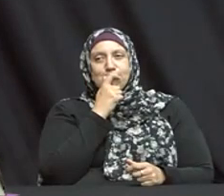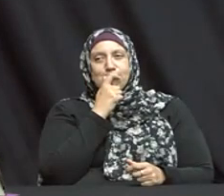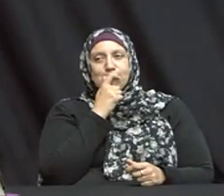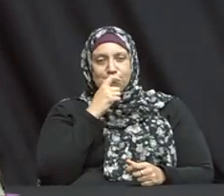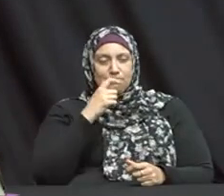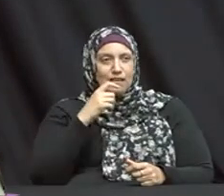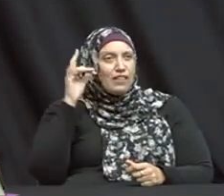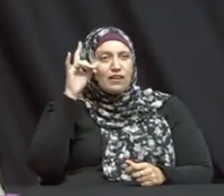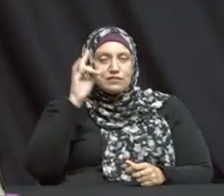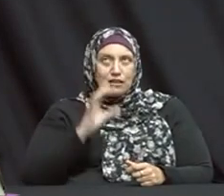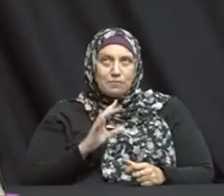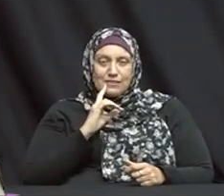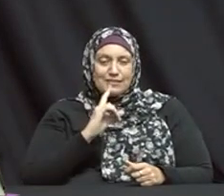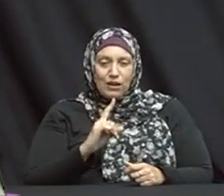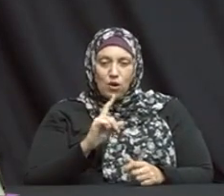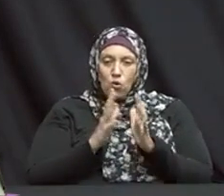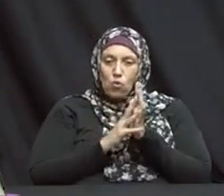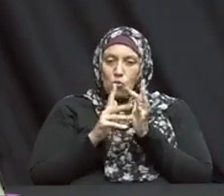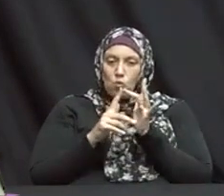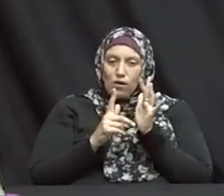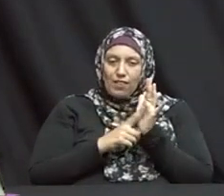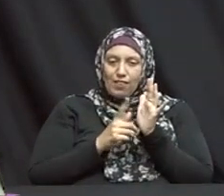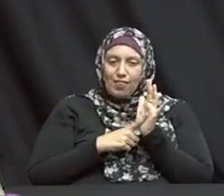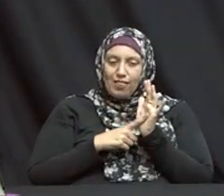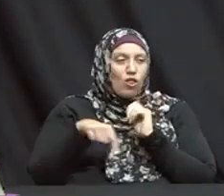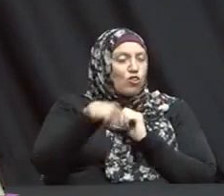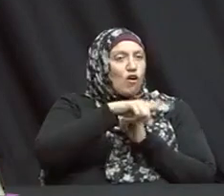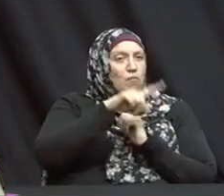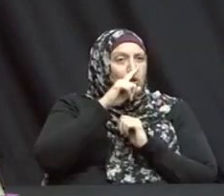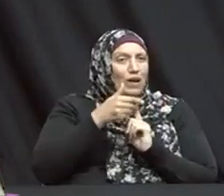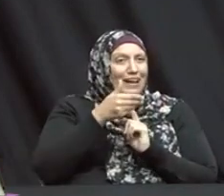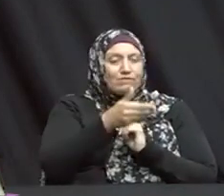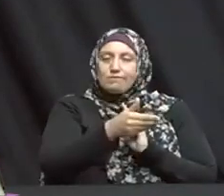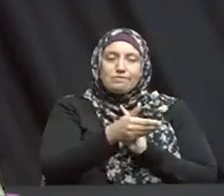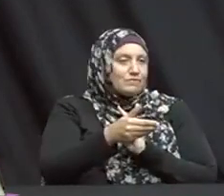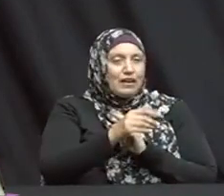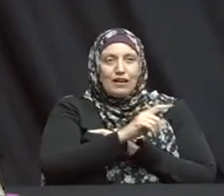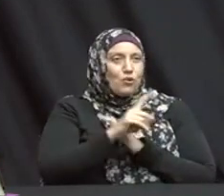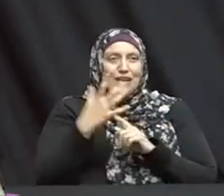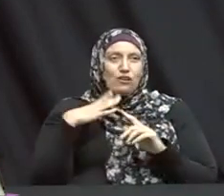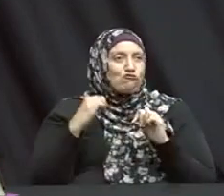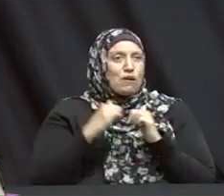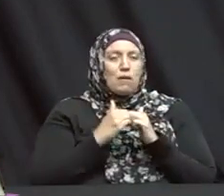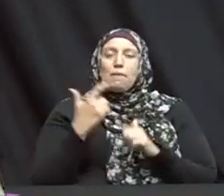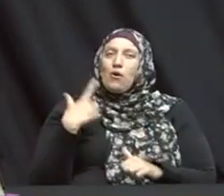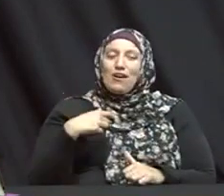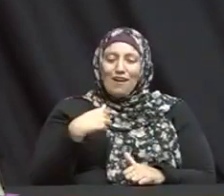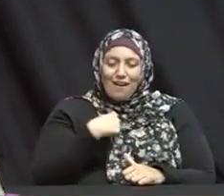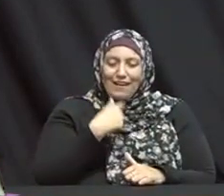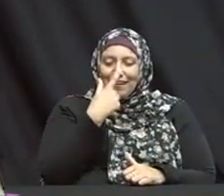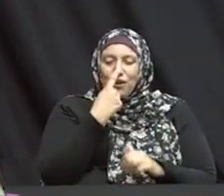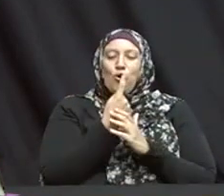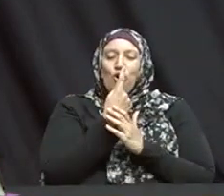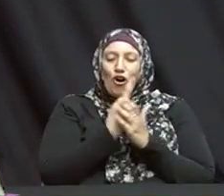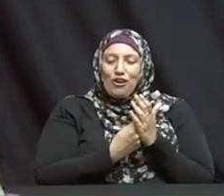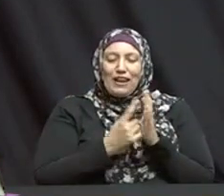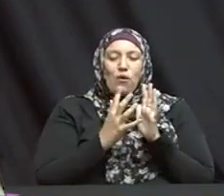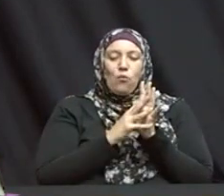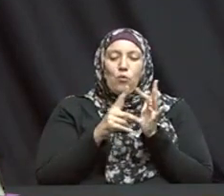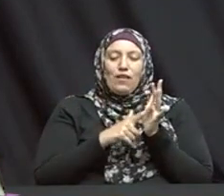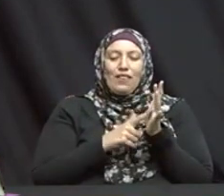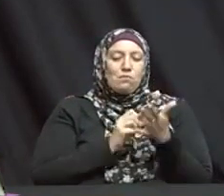heirs, because he can only write the will over 1/3 of his estate, not more than that. That's right. But